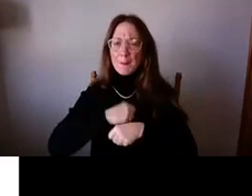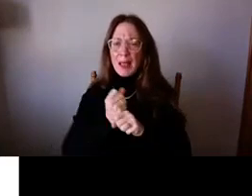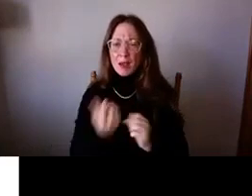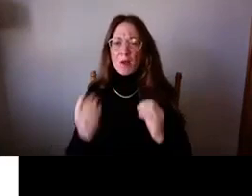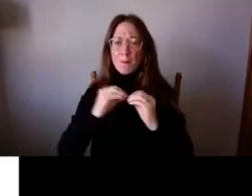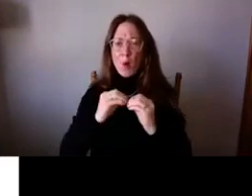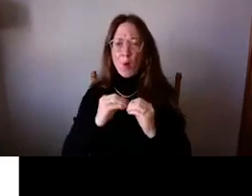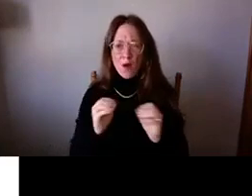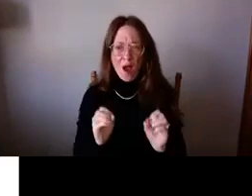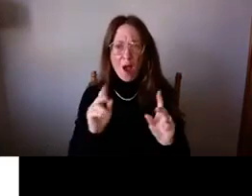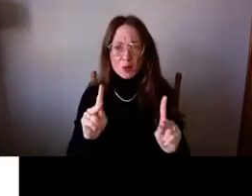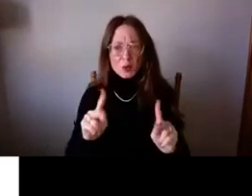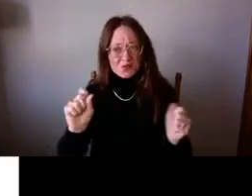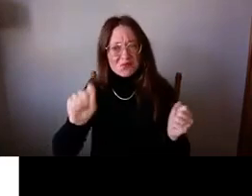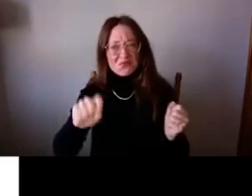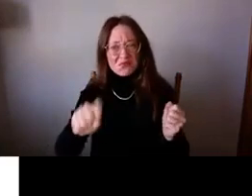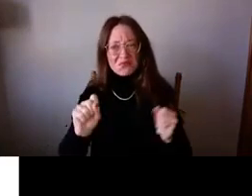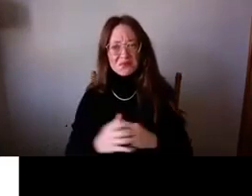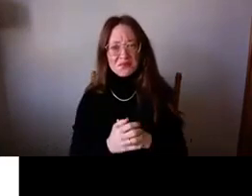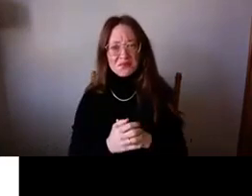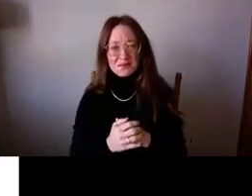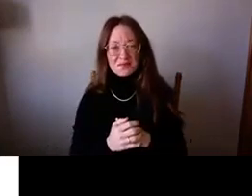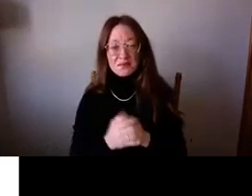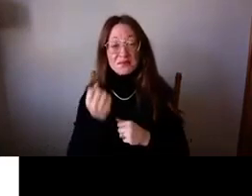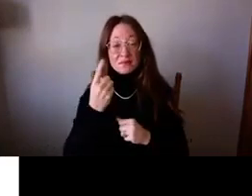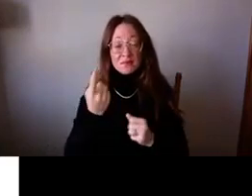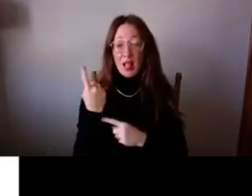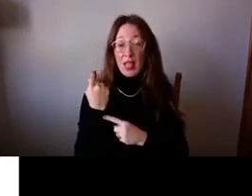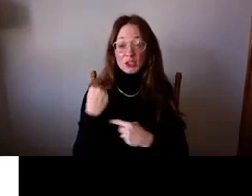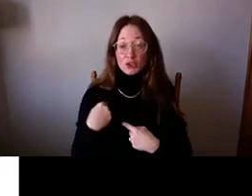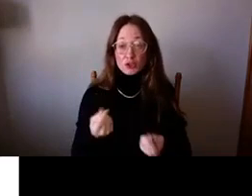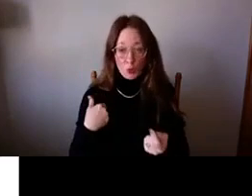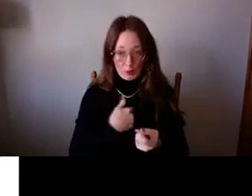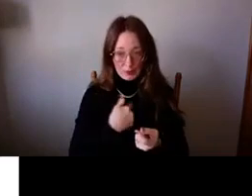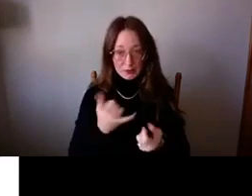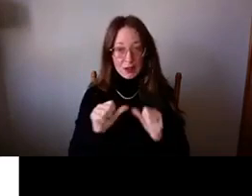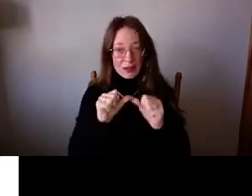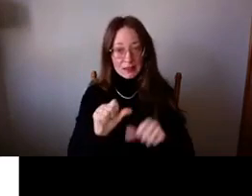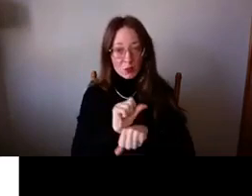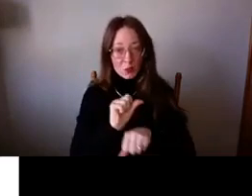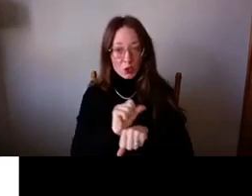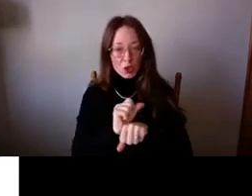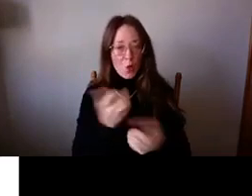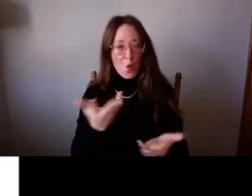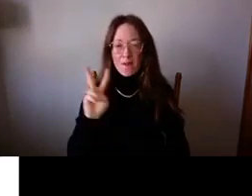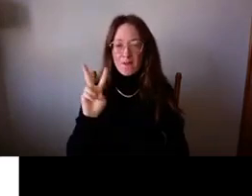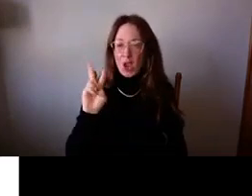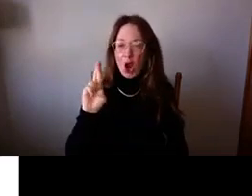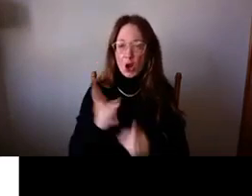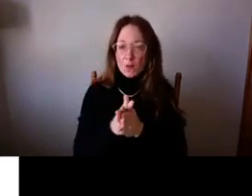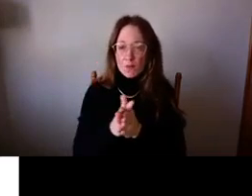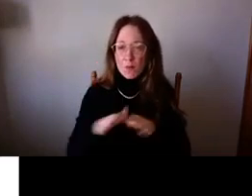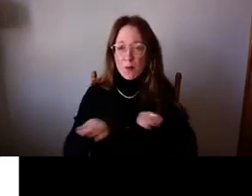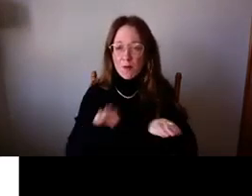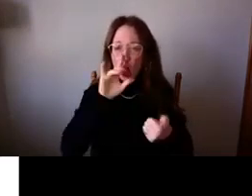traditional office work environment. During the last year, we've continued our work to rethink VR performance and to respond to the issues